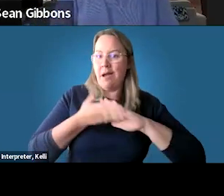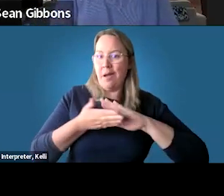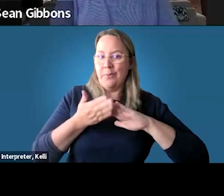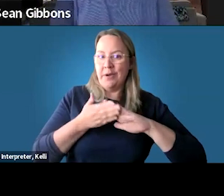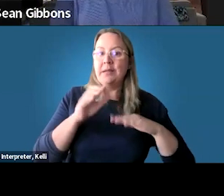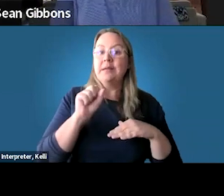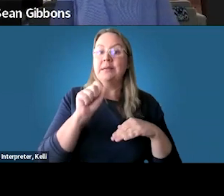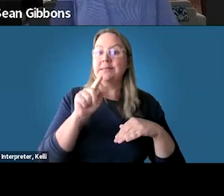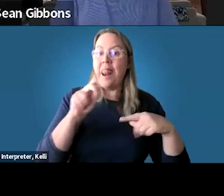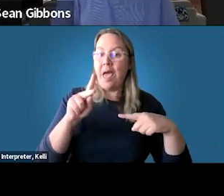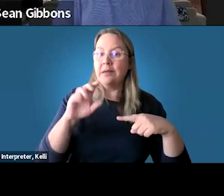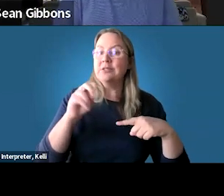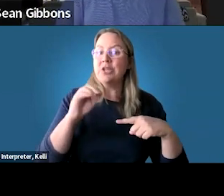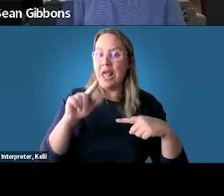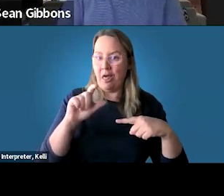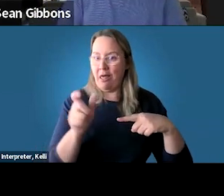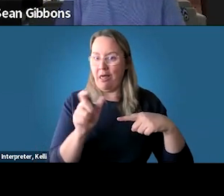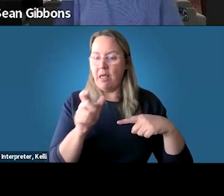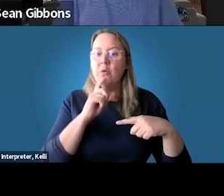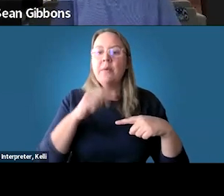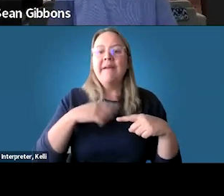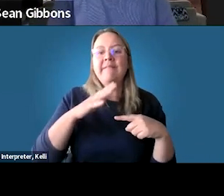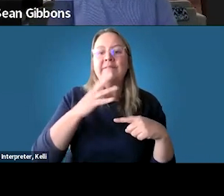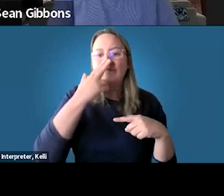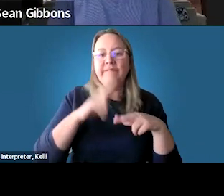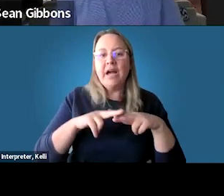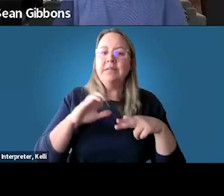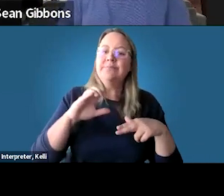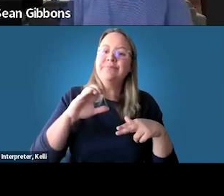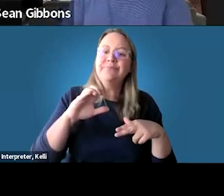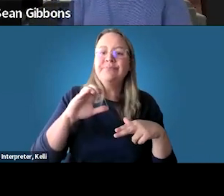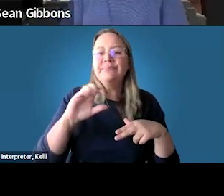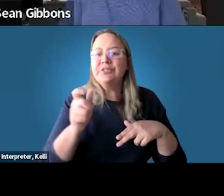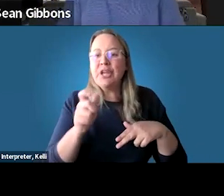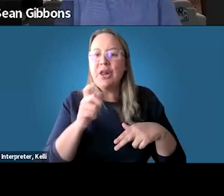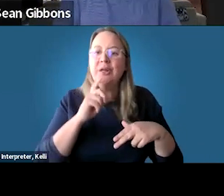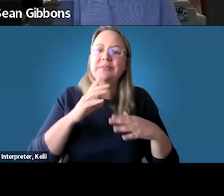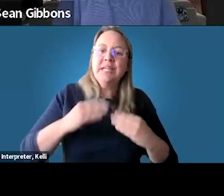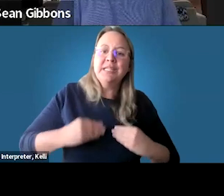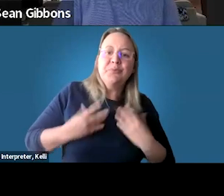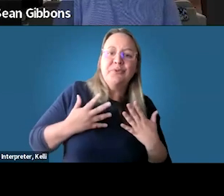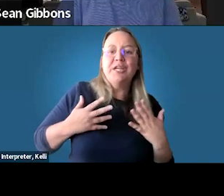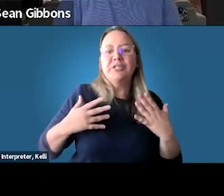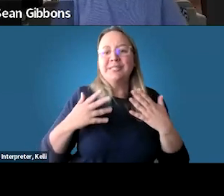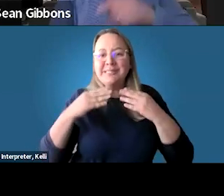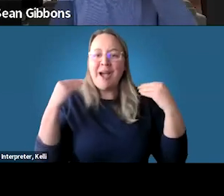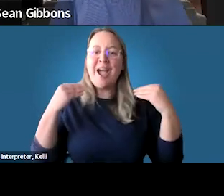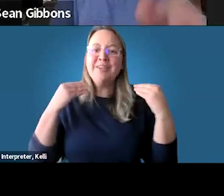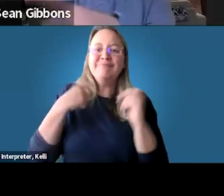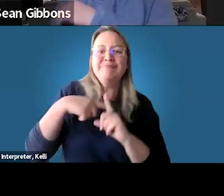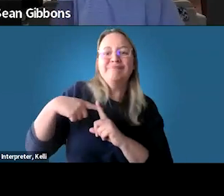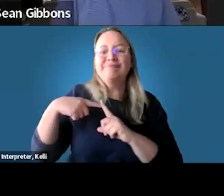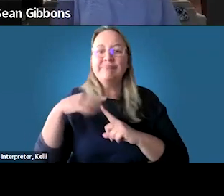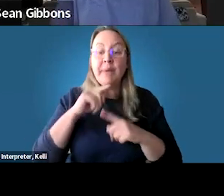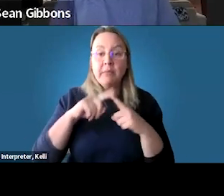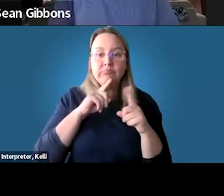Slack channel for folks. We just launched a fun channel for folks to kind of get silly and share just things of inspiration and things that help them put a smile on their face. But